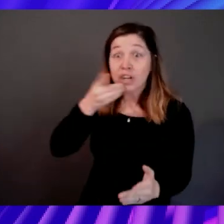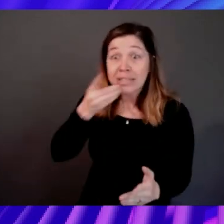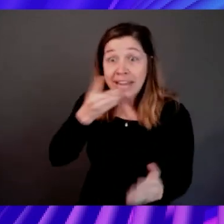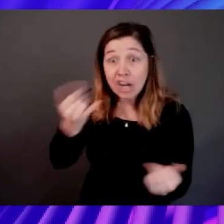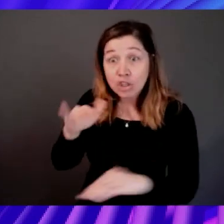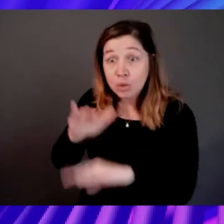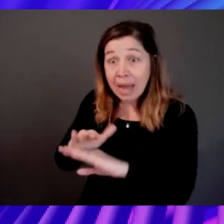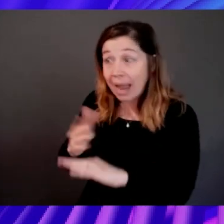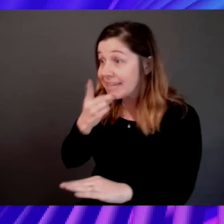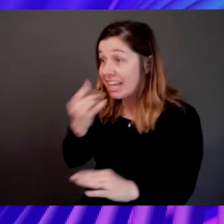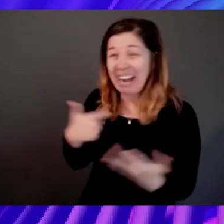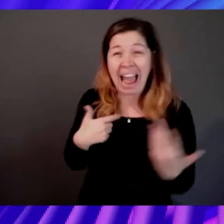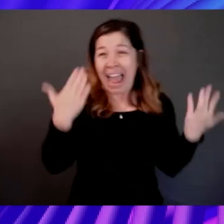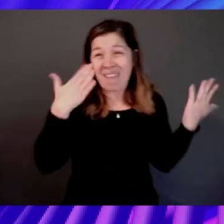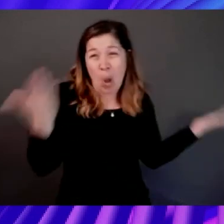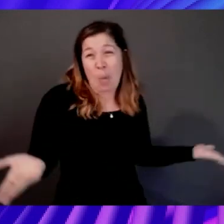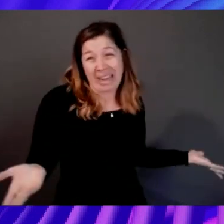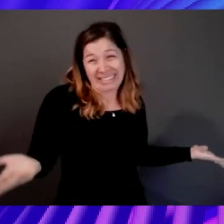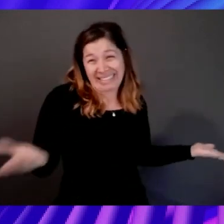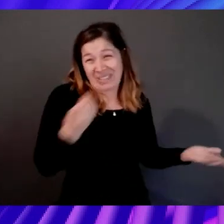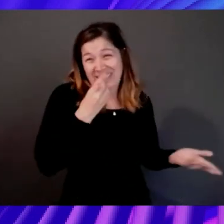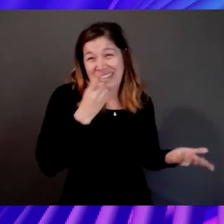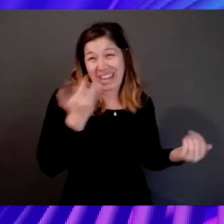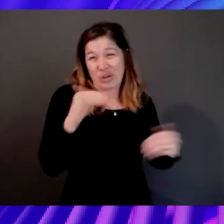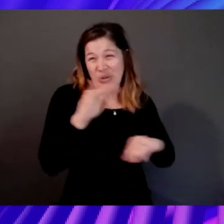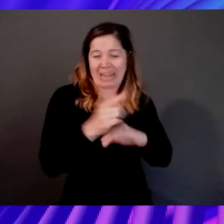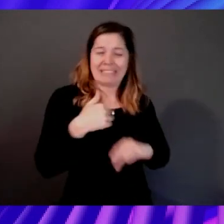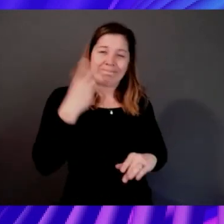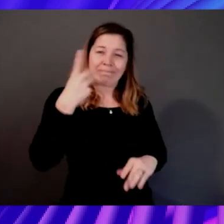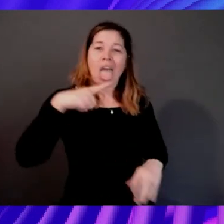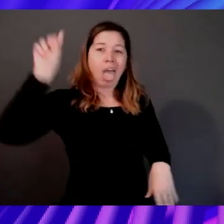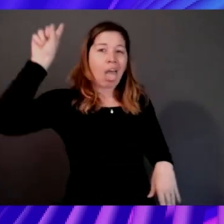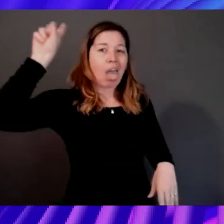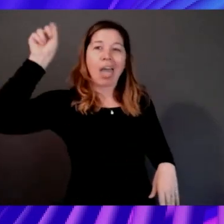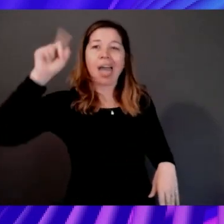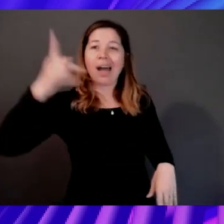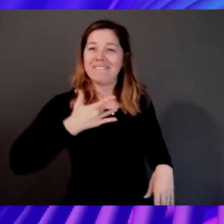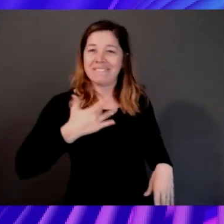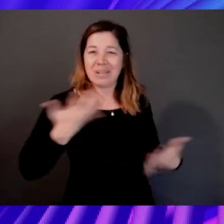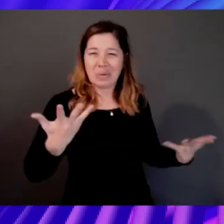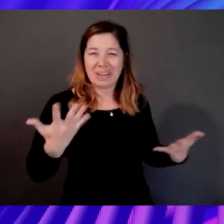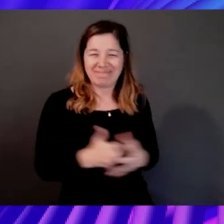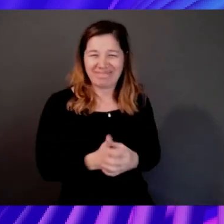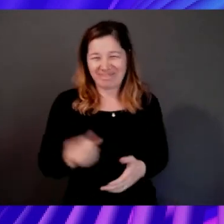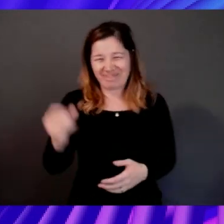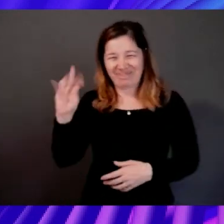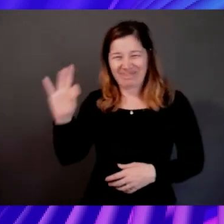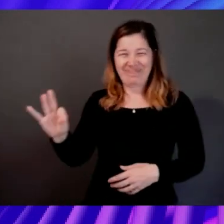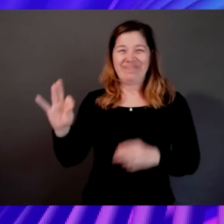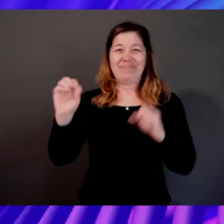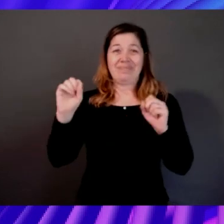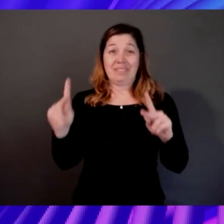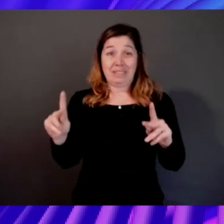I have no idea at this point. Well, we'll have to see what I feel like. Wild in an hour or card. two. I like Yeah. it. Thank you, John, Wild for card. joining us today. All right, Wild thanks for having me.